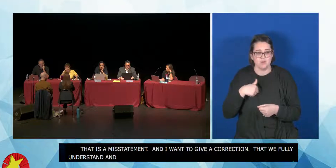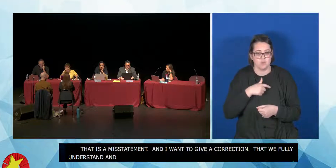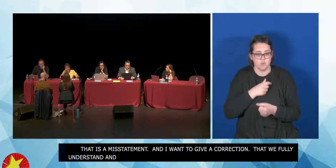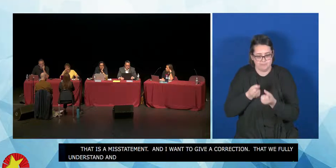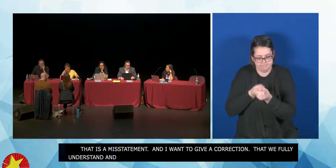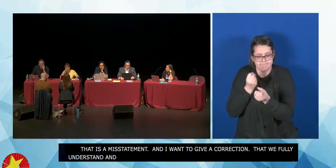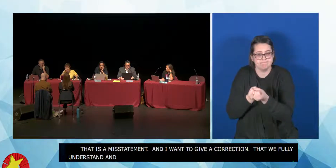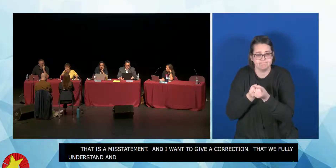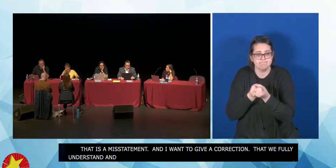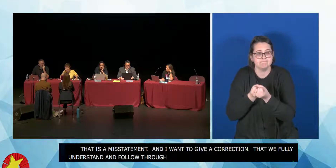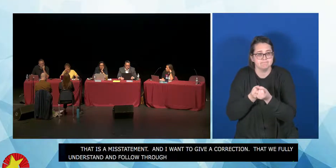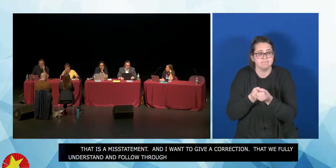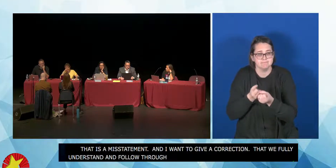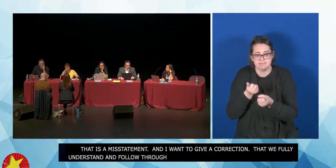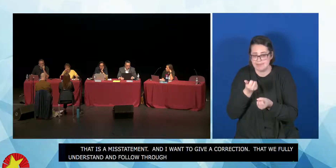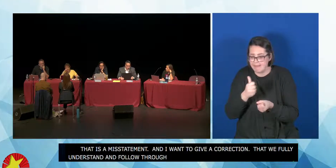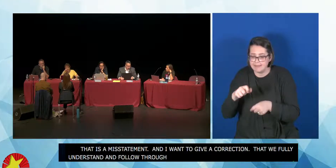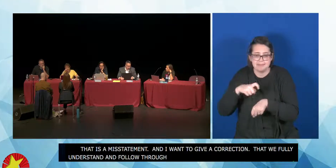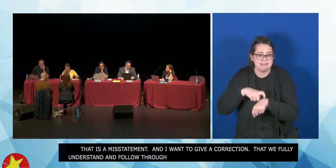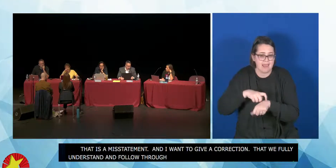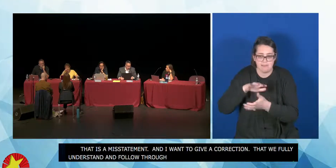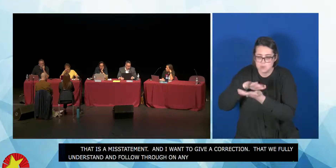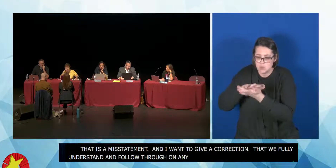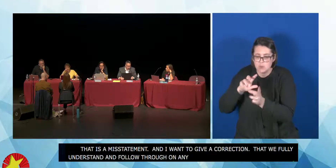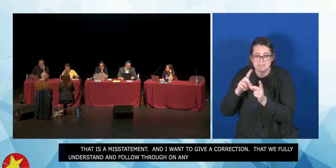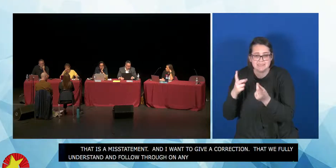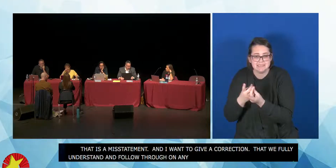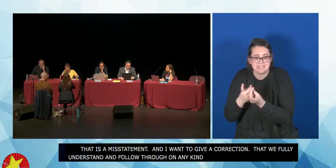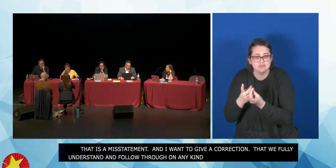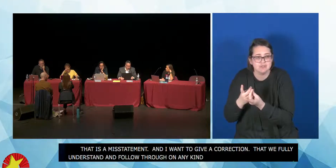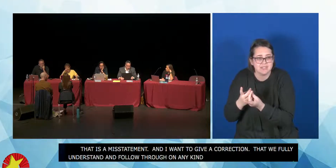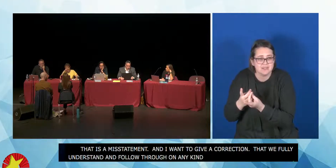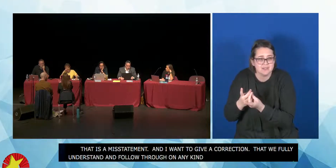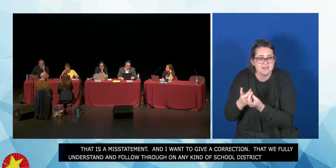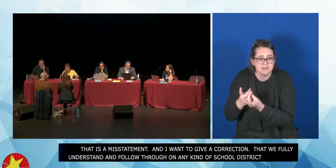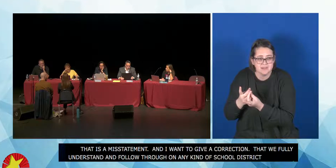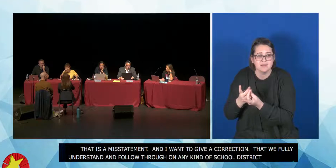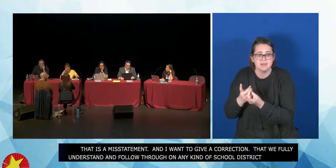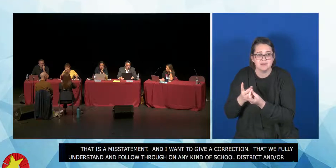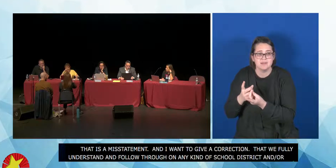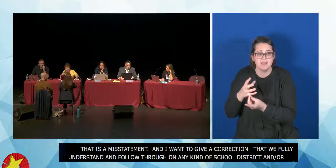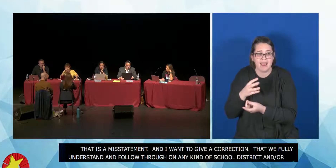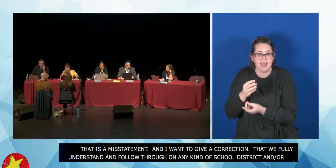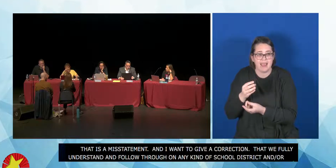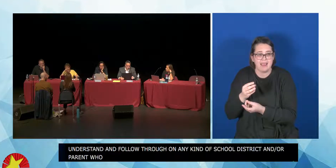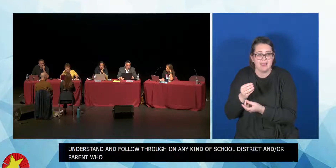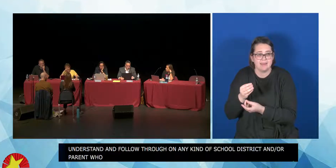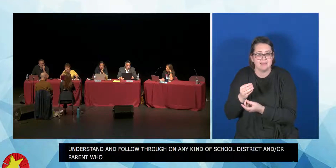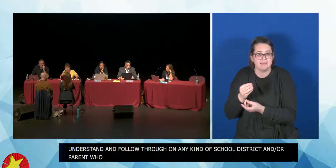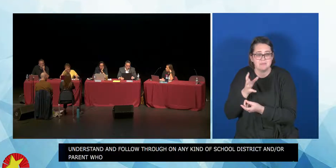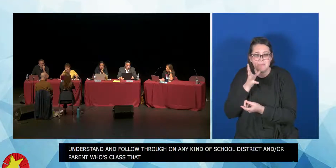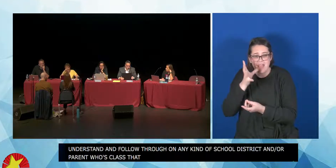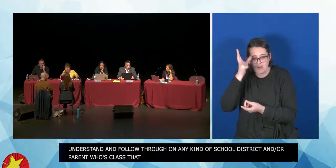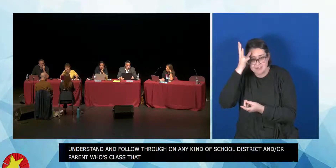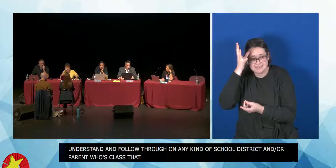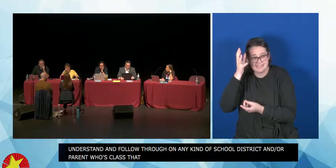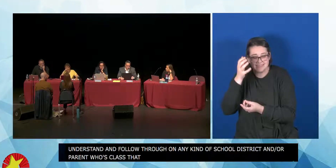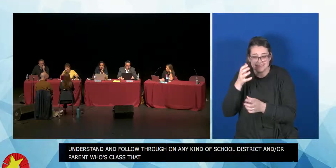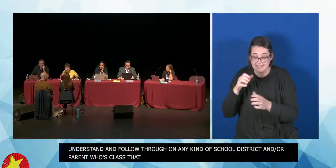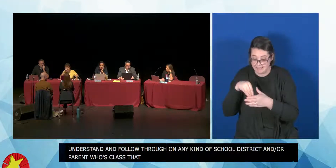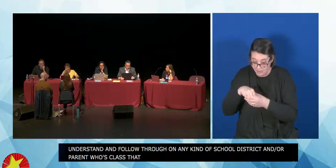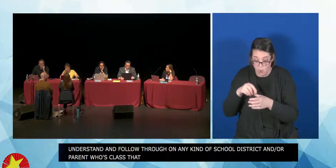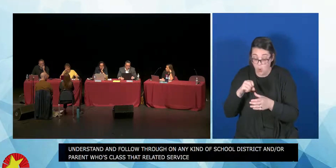on anytime school districts and or parents request that related services